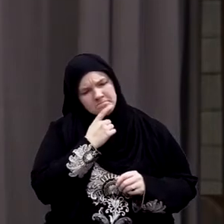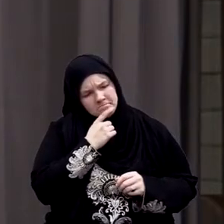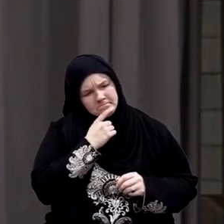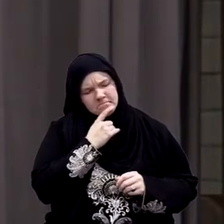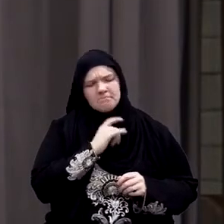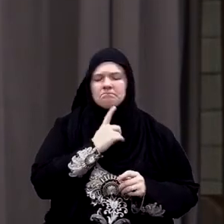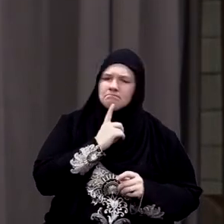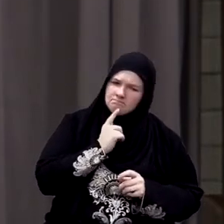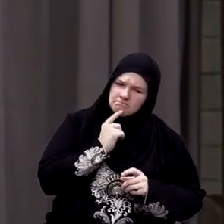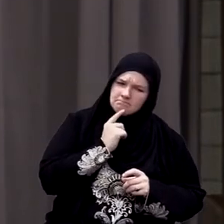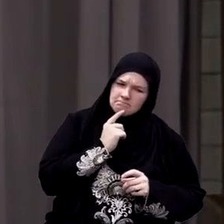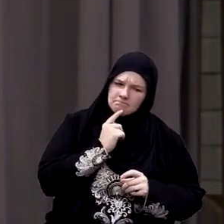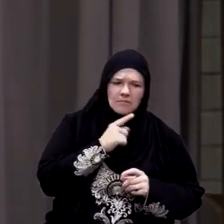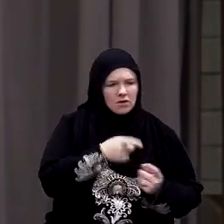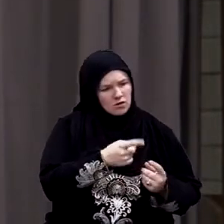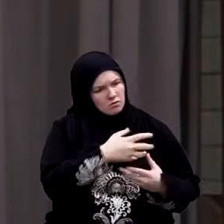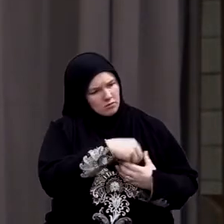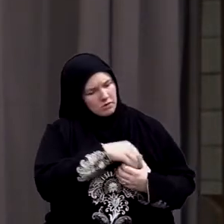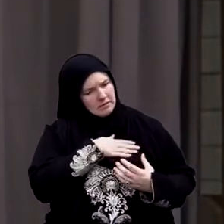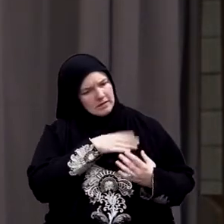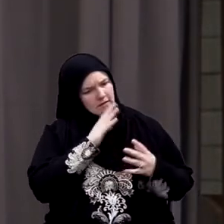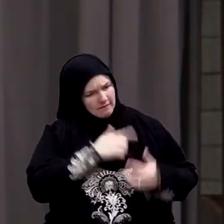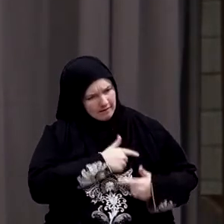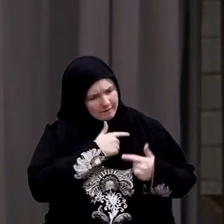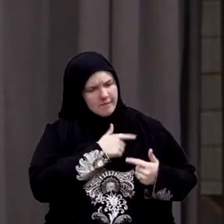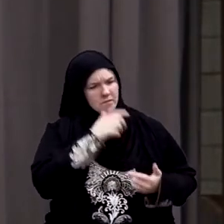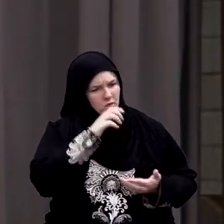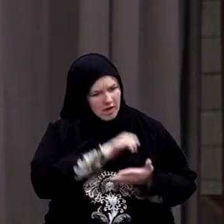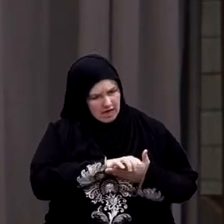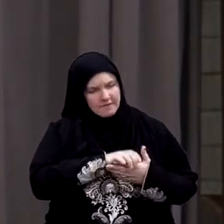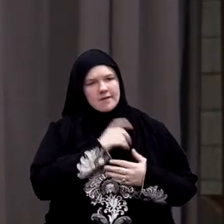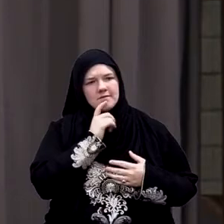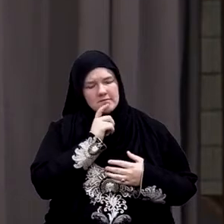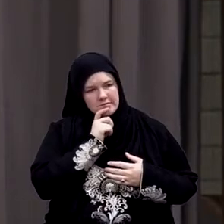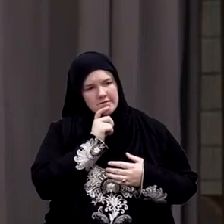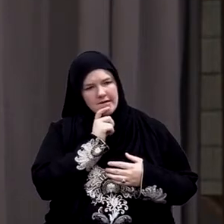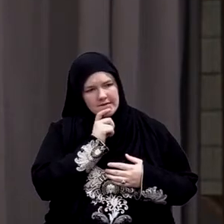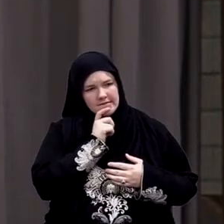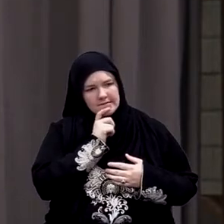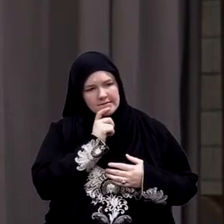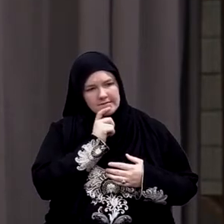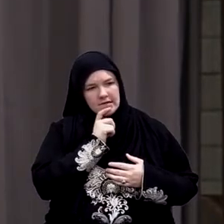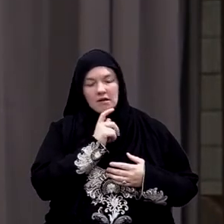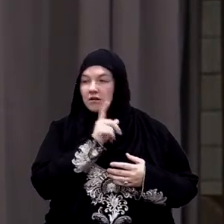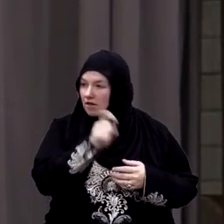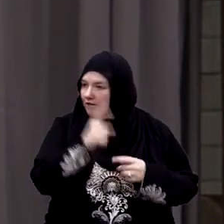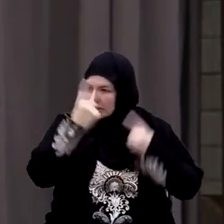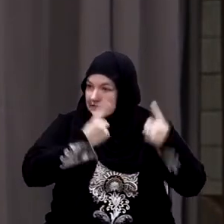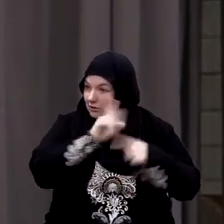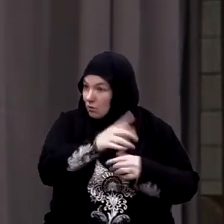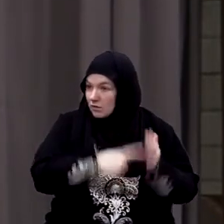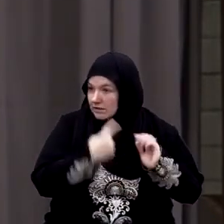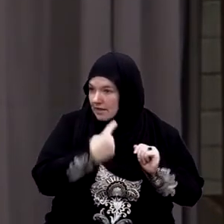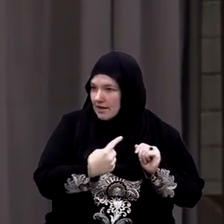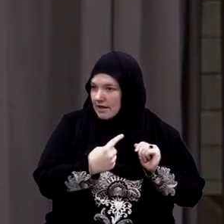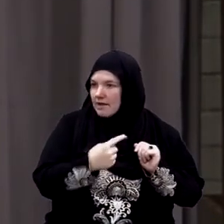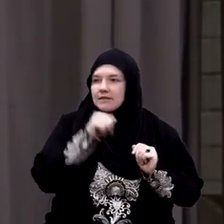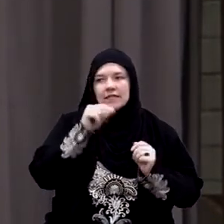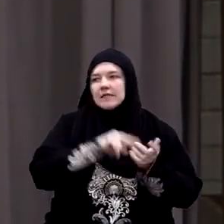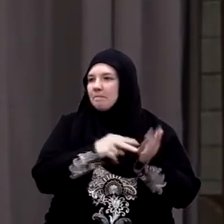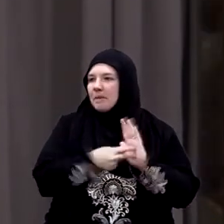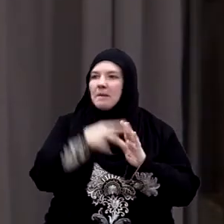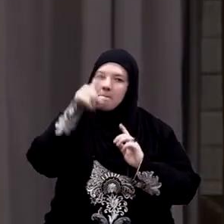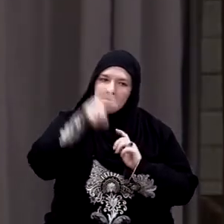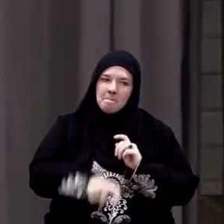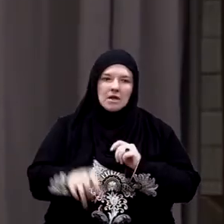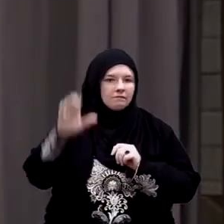your expectations as part of his decision as a matter of deen. But it doesn't mean that he must